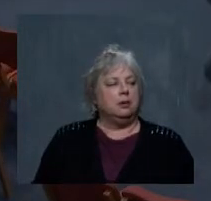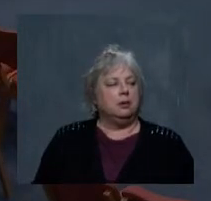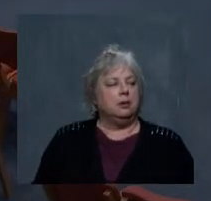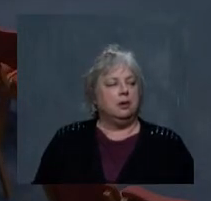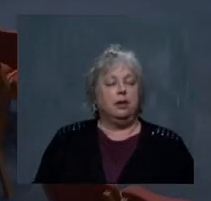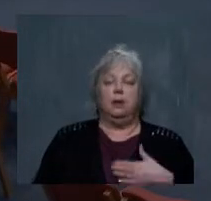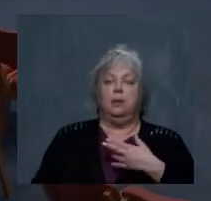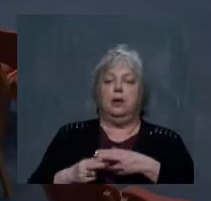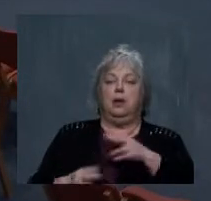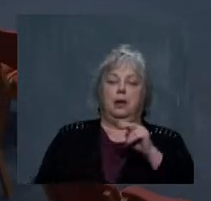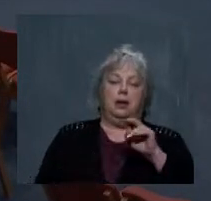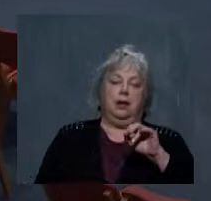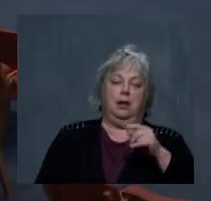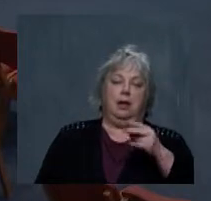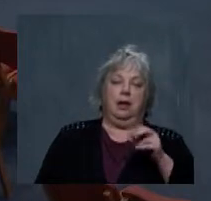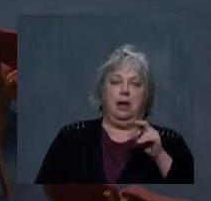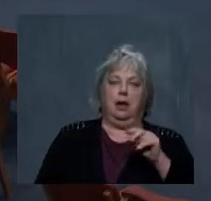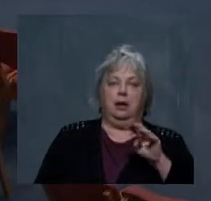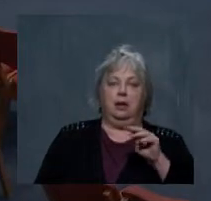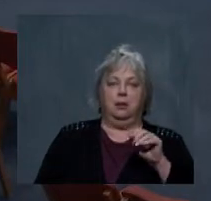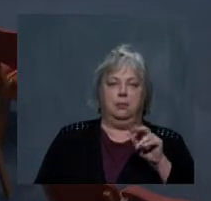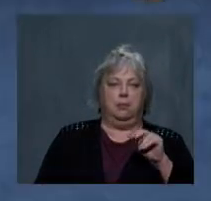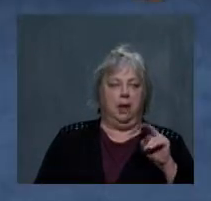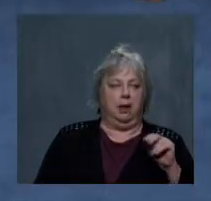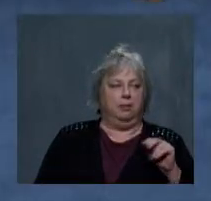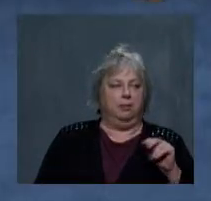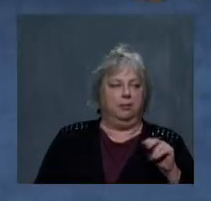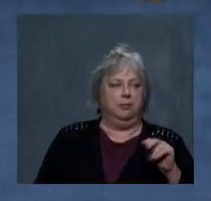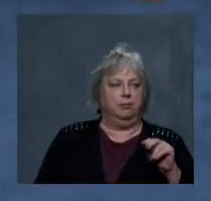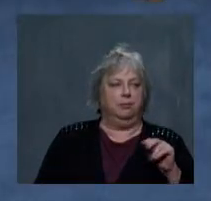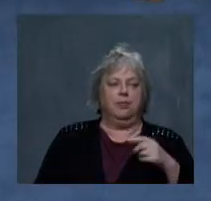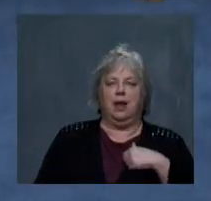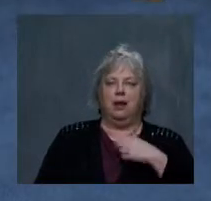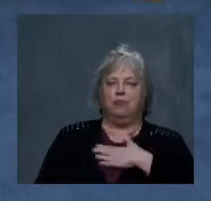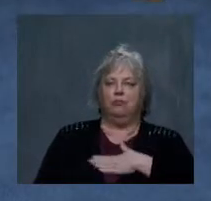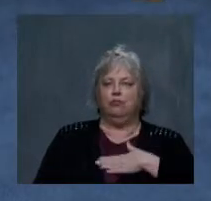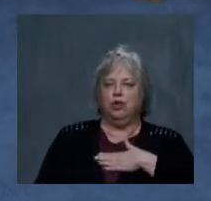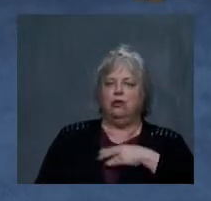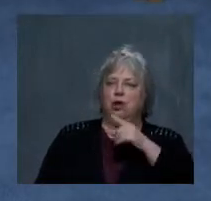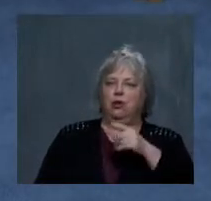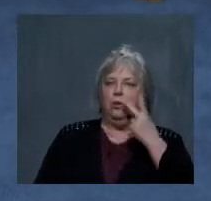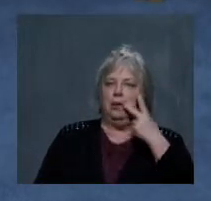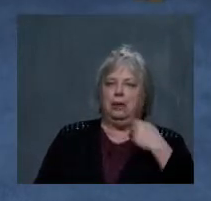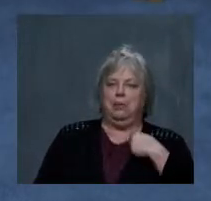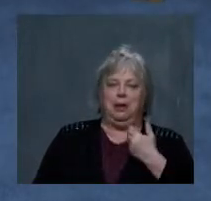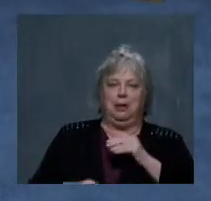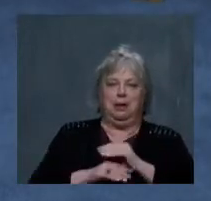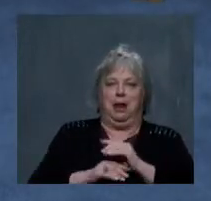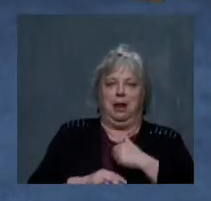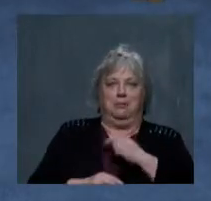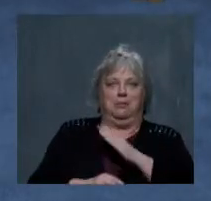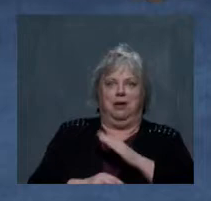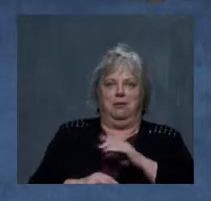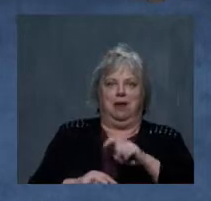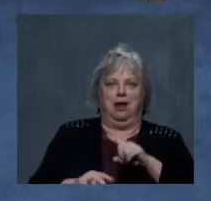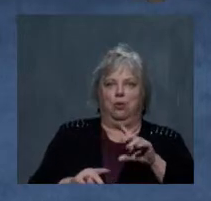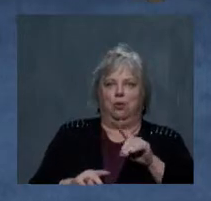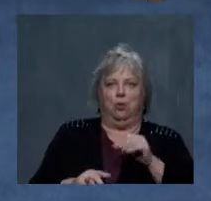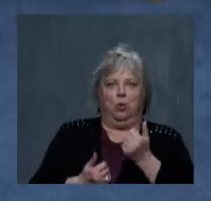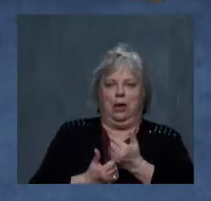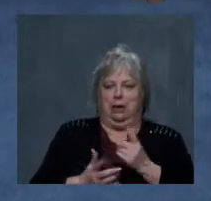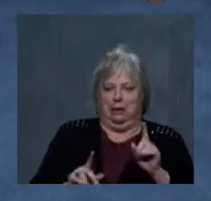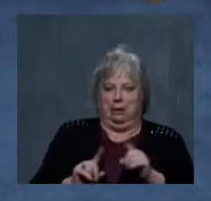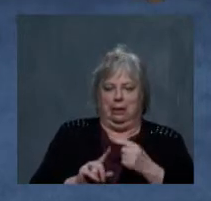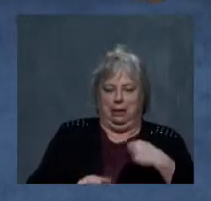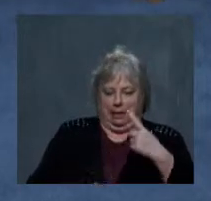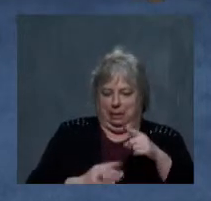My name is Nathan Mann, and I appreciate you guys seeing me tonight. I've never had to do anything like this, so I really